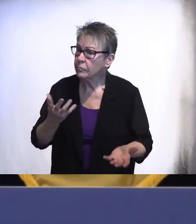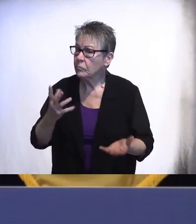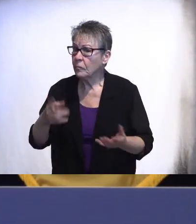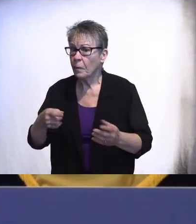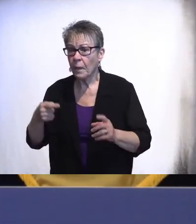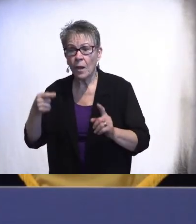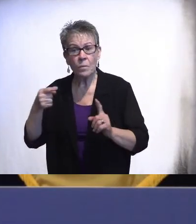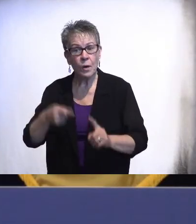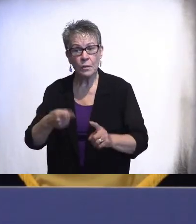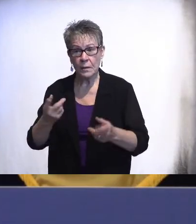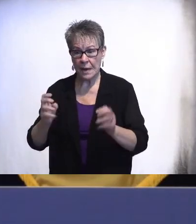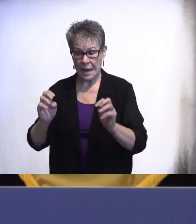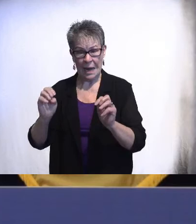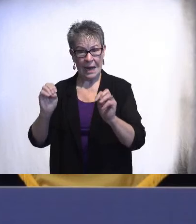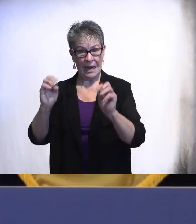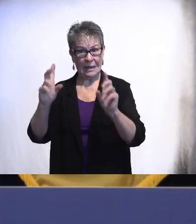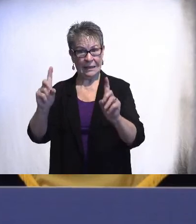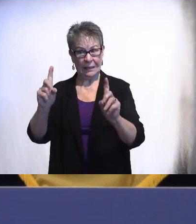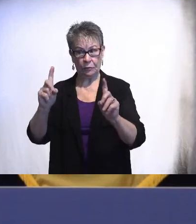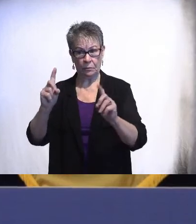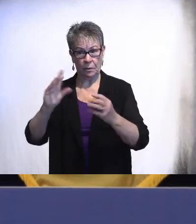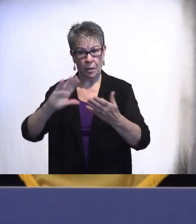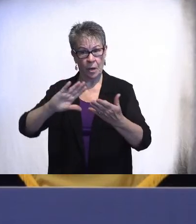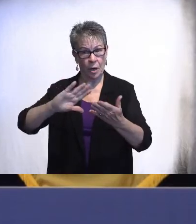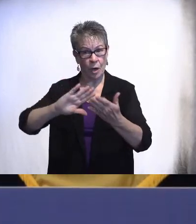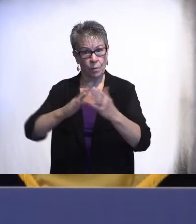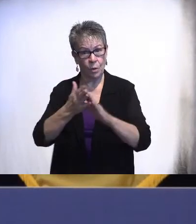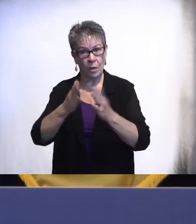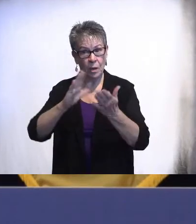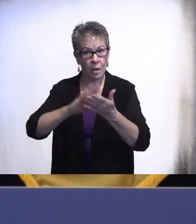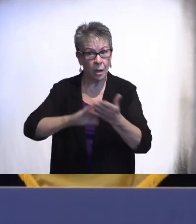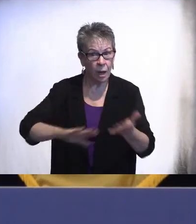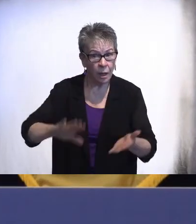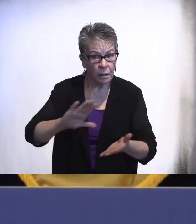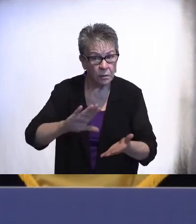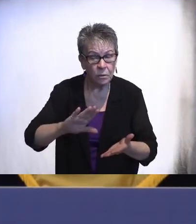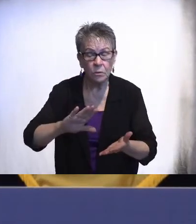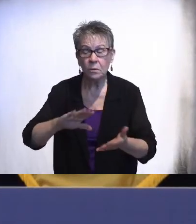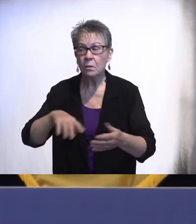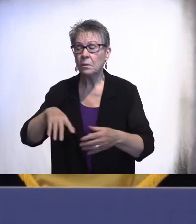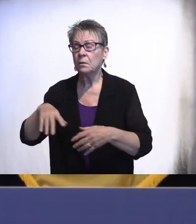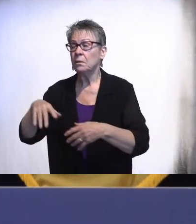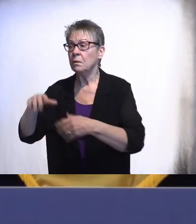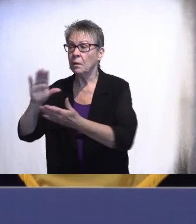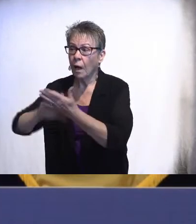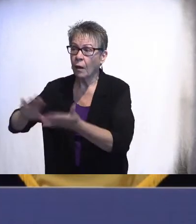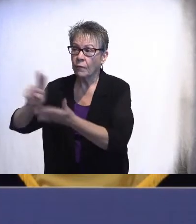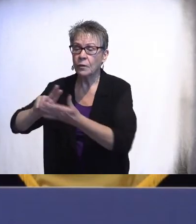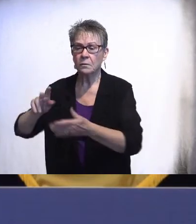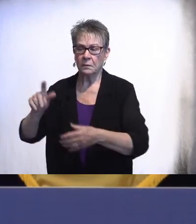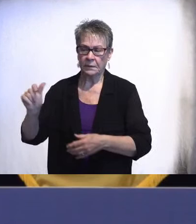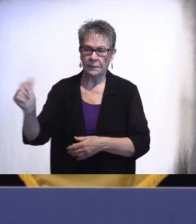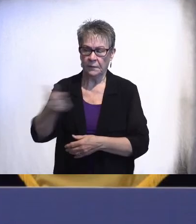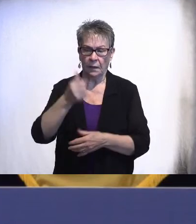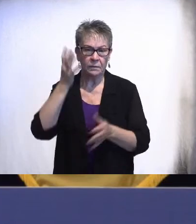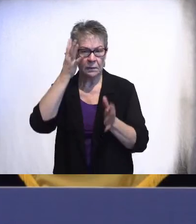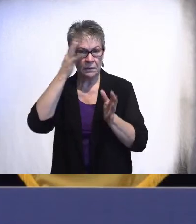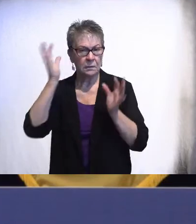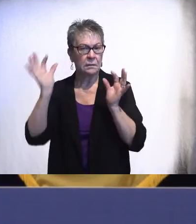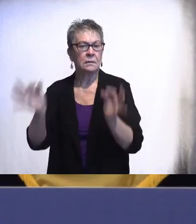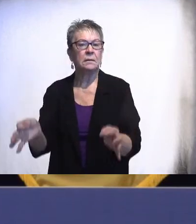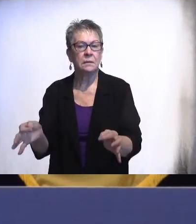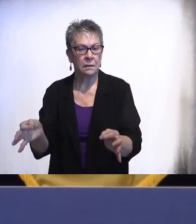you can responsibly, we believe, a month from today, all other factors being equal, in other words, that you don't have a particular health issue, or there's not a